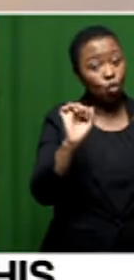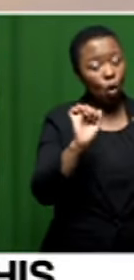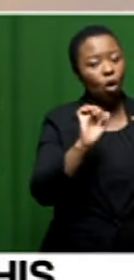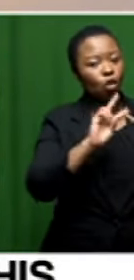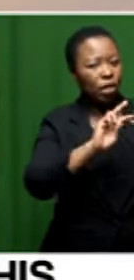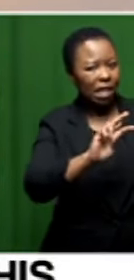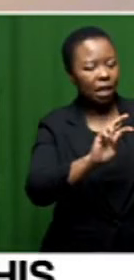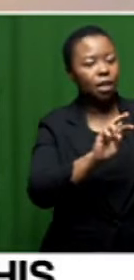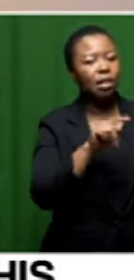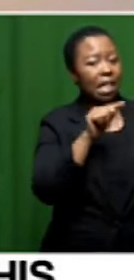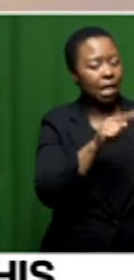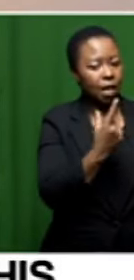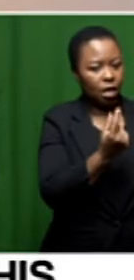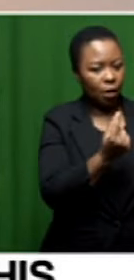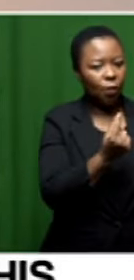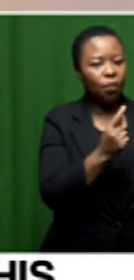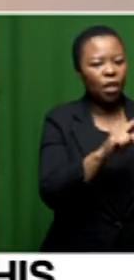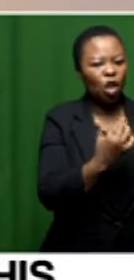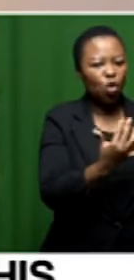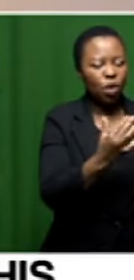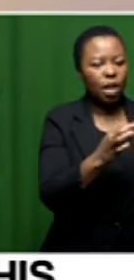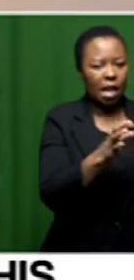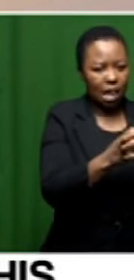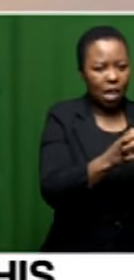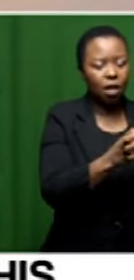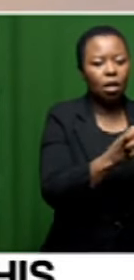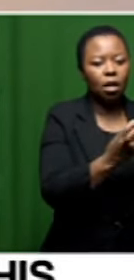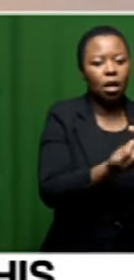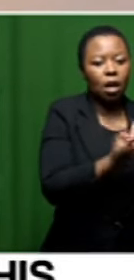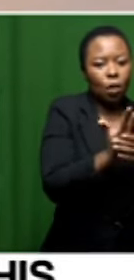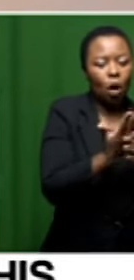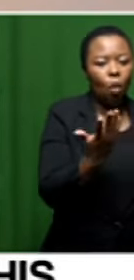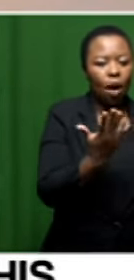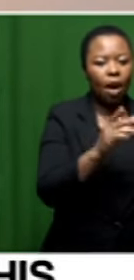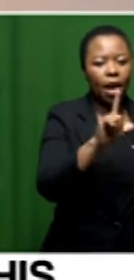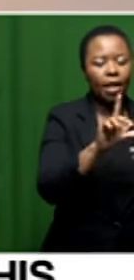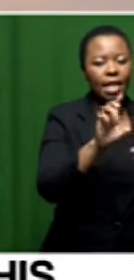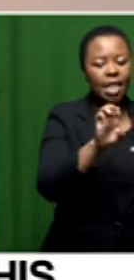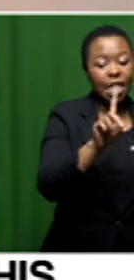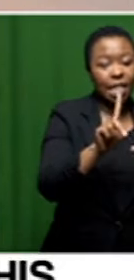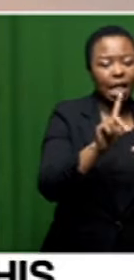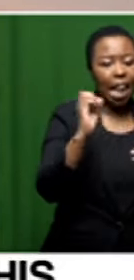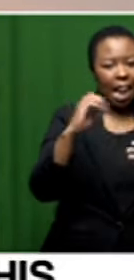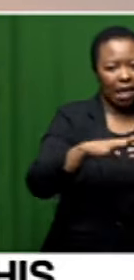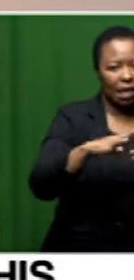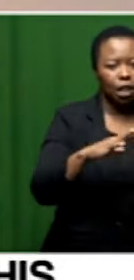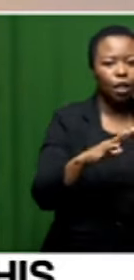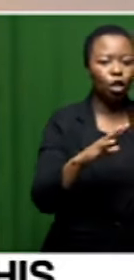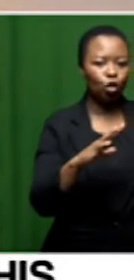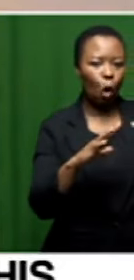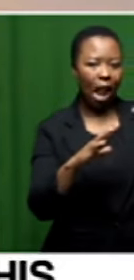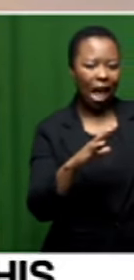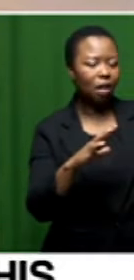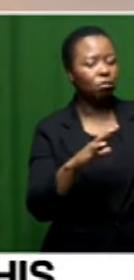what they've done there is that they grew spirulina under LED lights instead of solar light, and